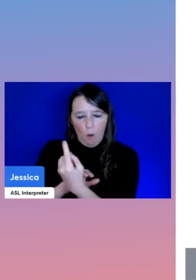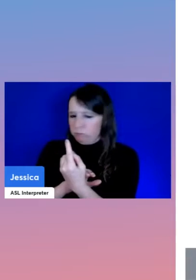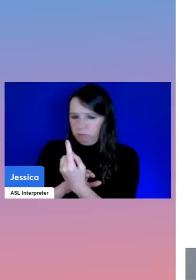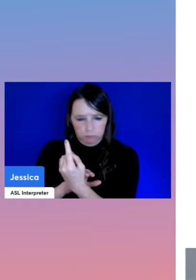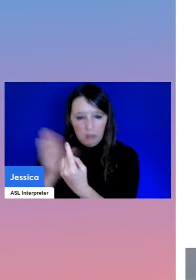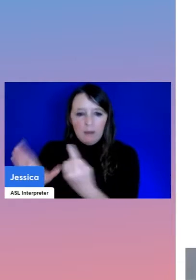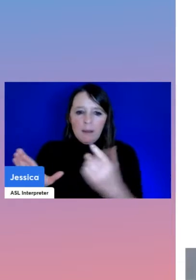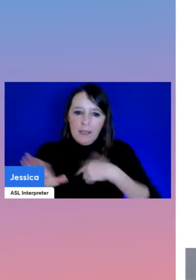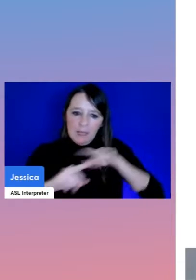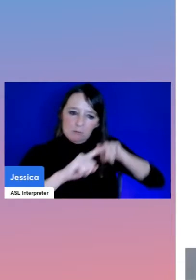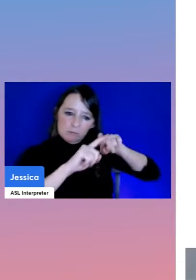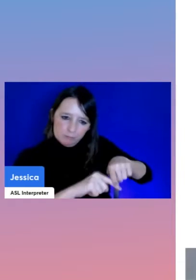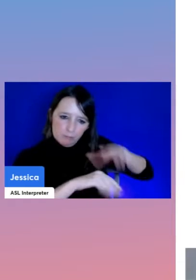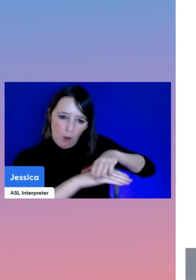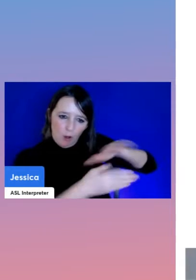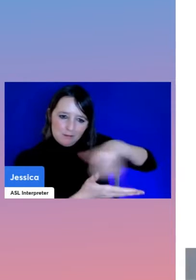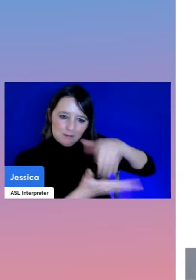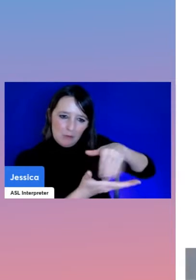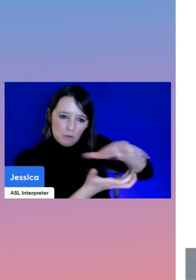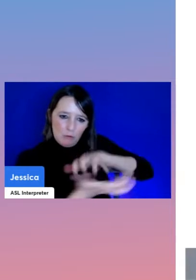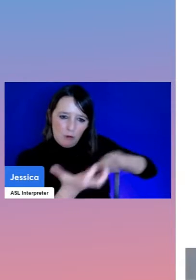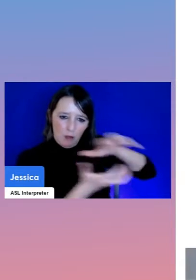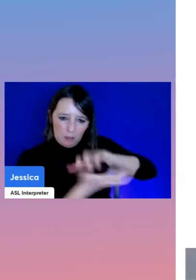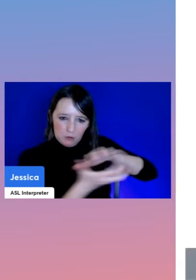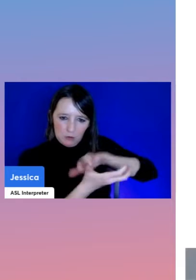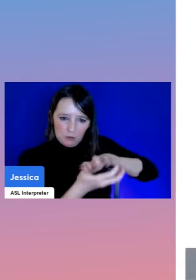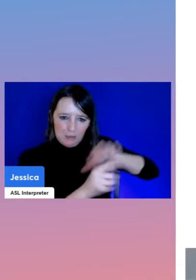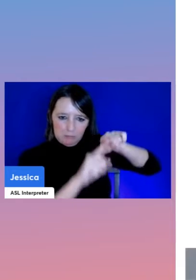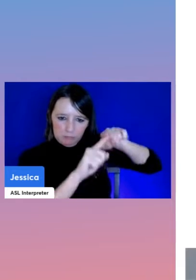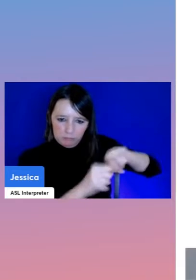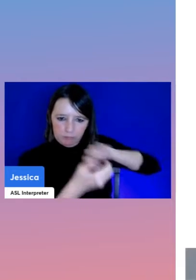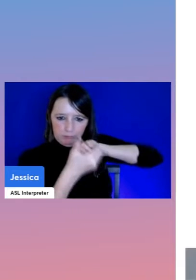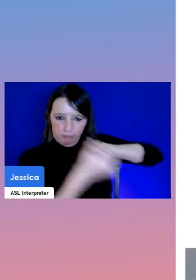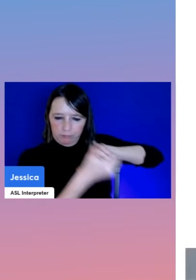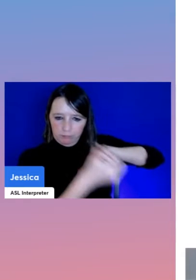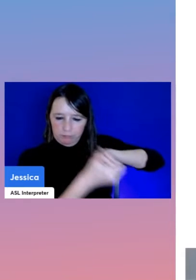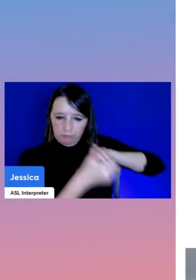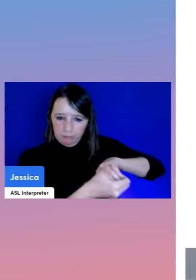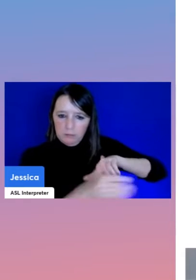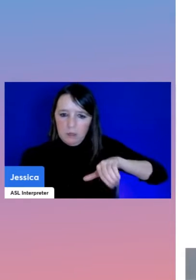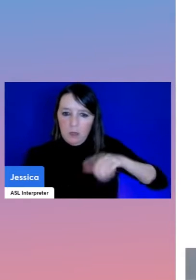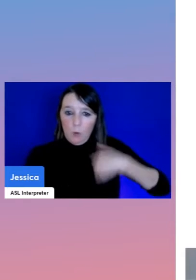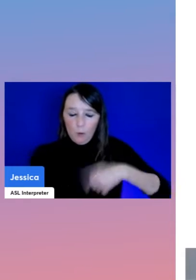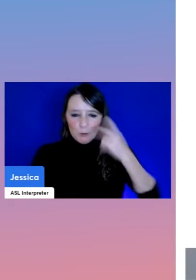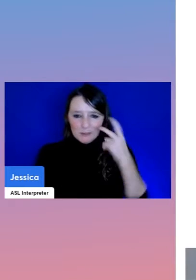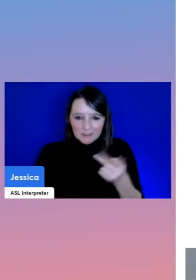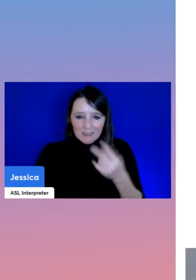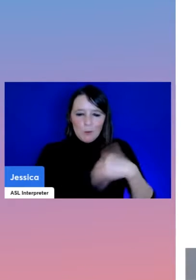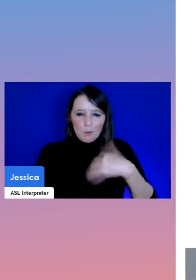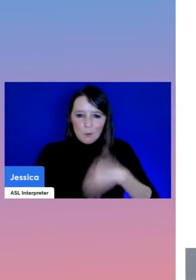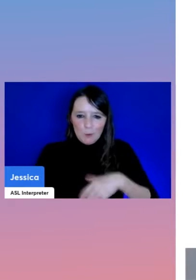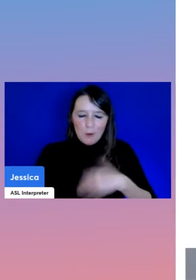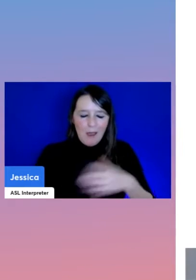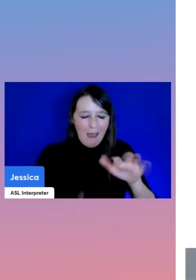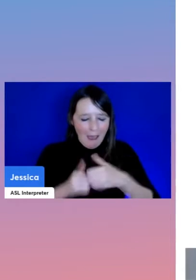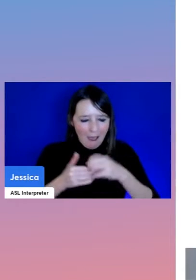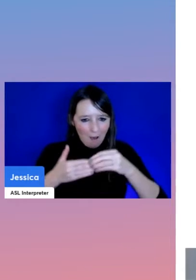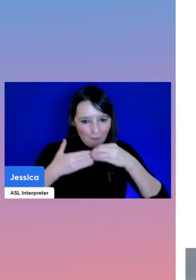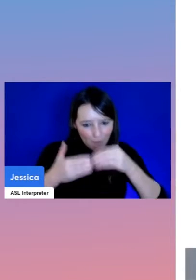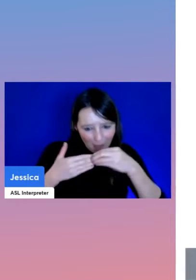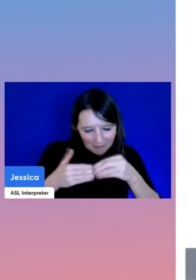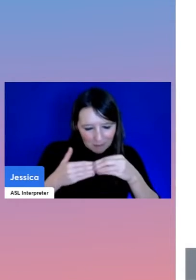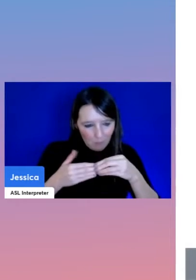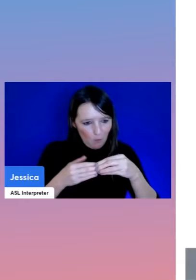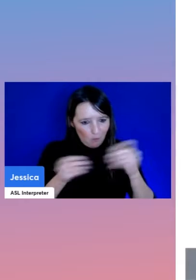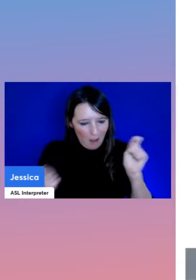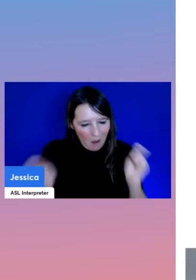Vault cluster for its unsealing. Here, we'll witness firsthand the flexibility and interconnected nature